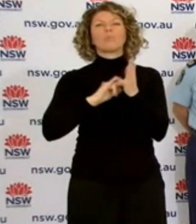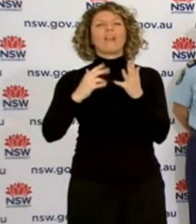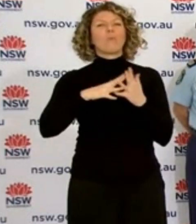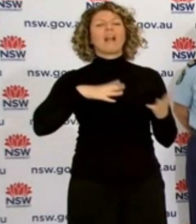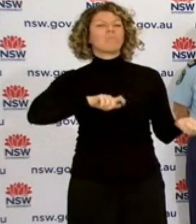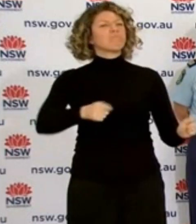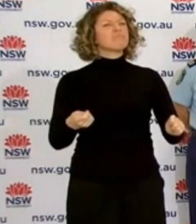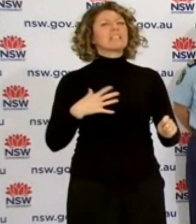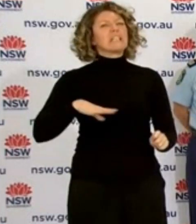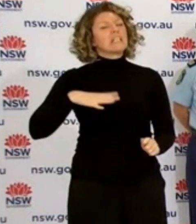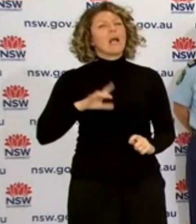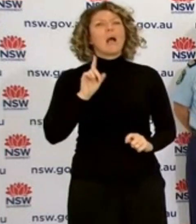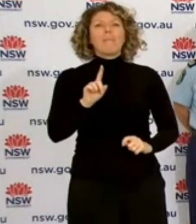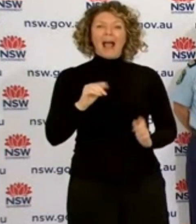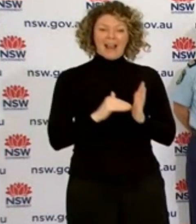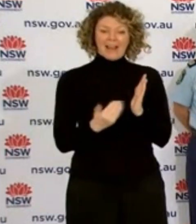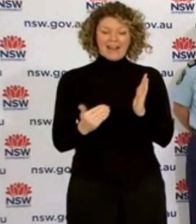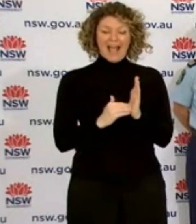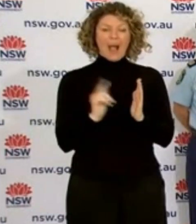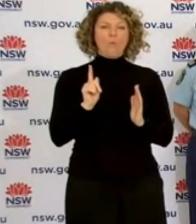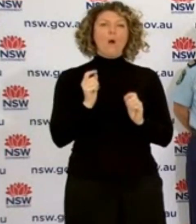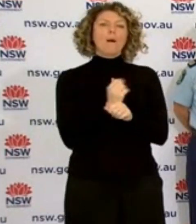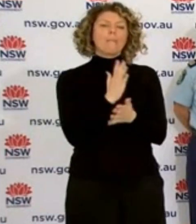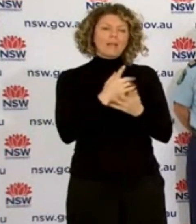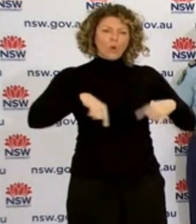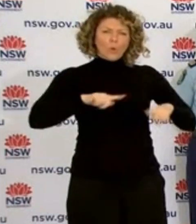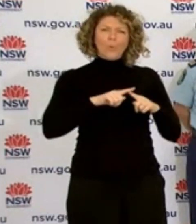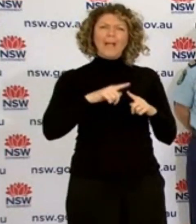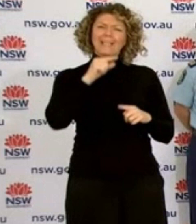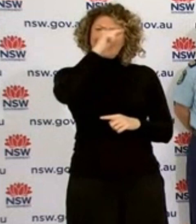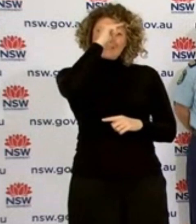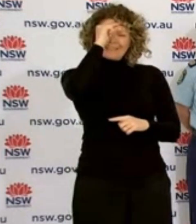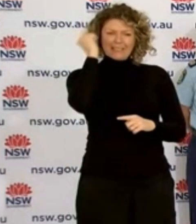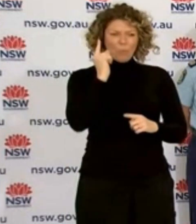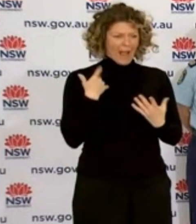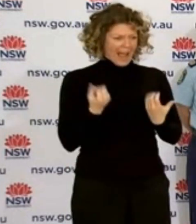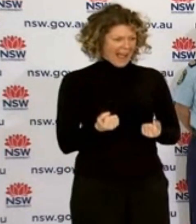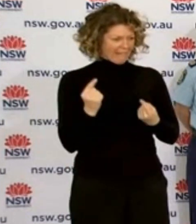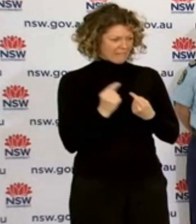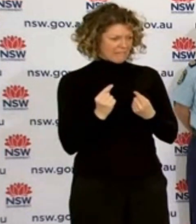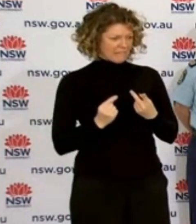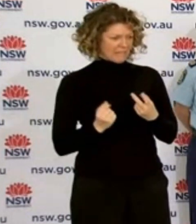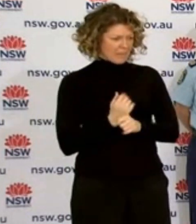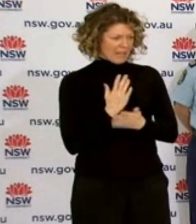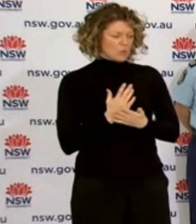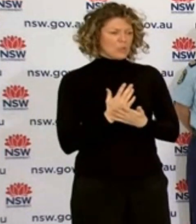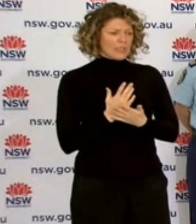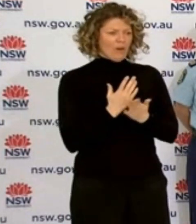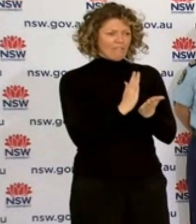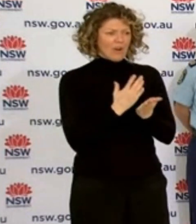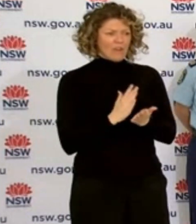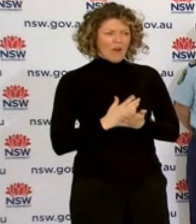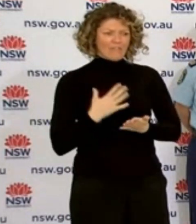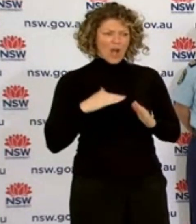at the moment, at this point in time, is for the community to focus on the challenges ahead of us. We have